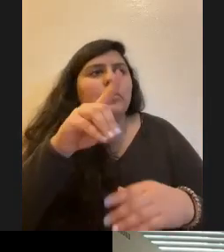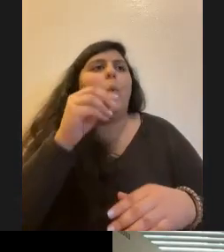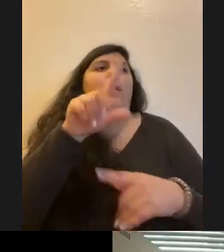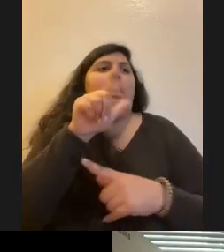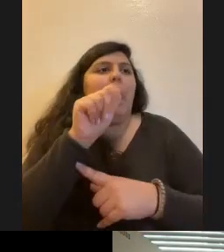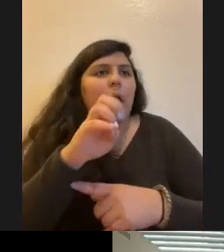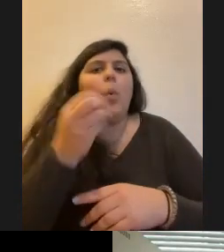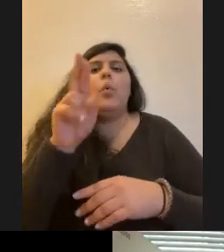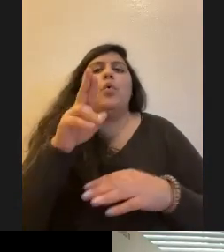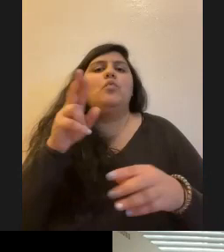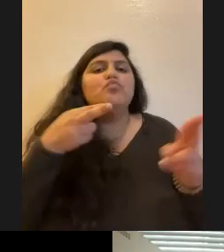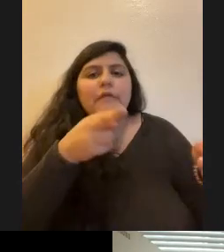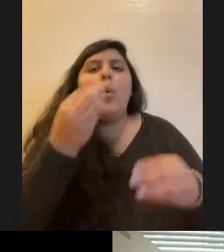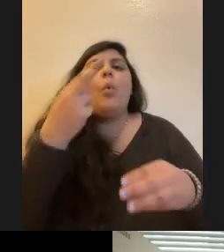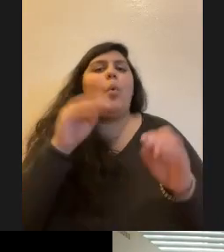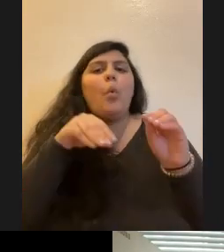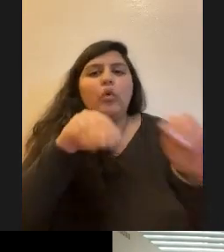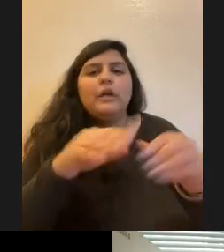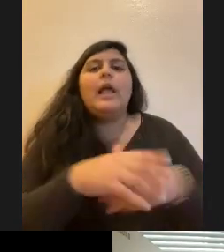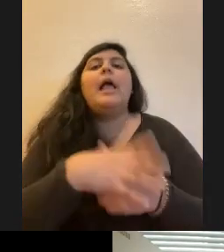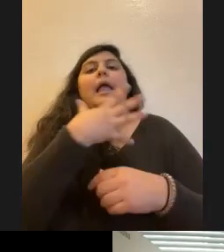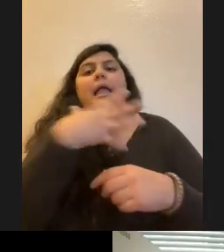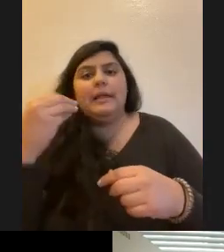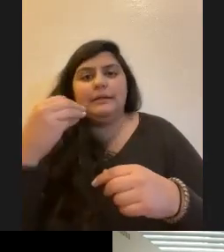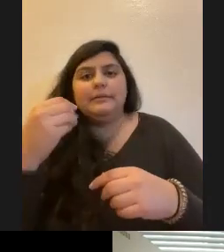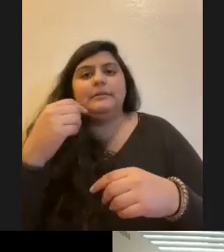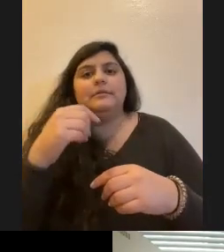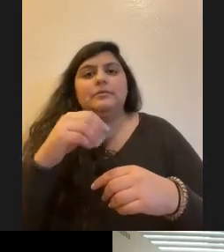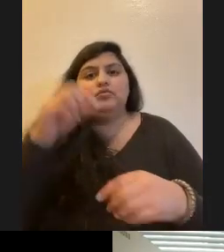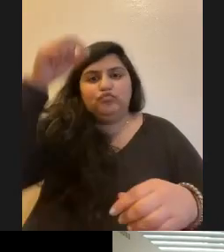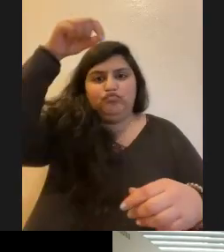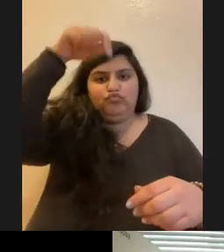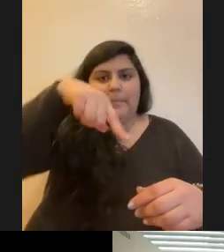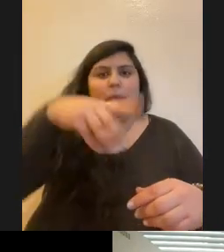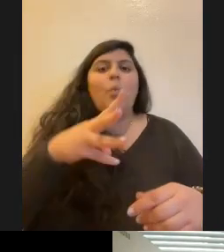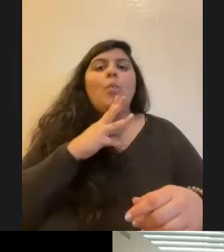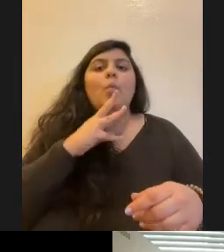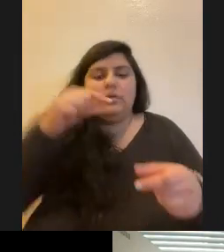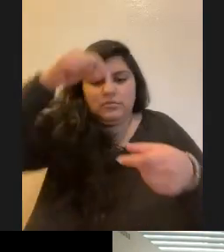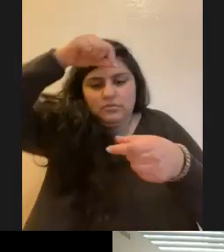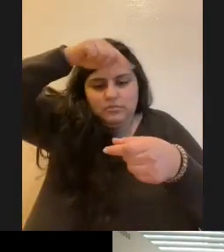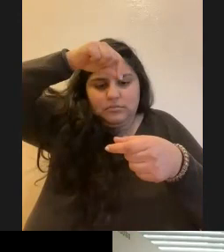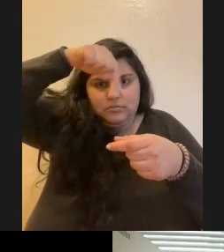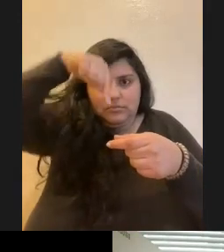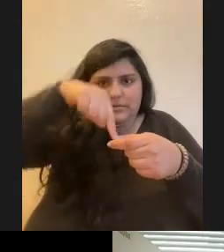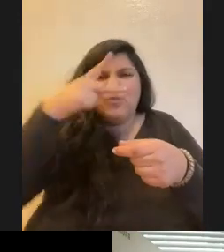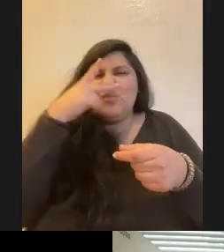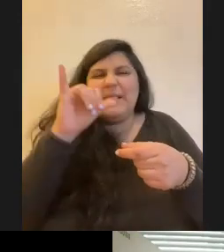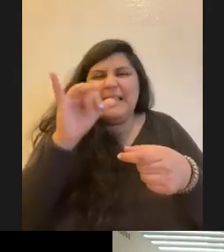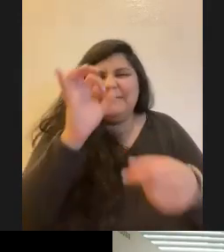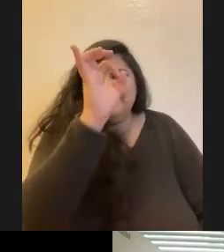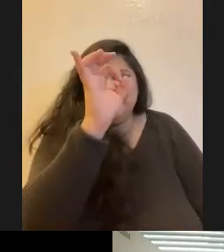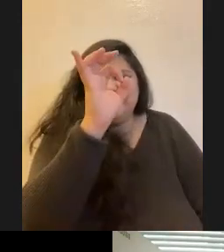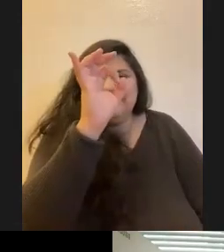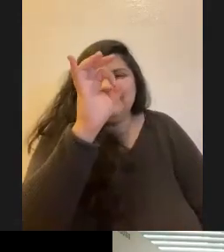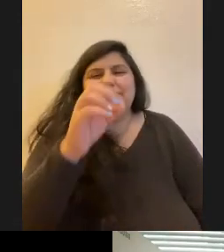a river or the ocean, wherever you are. And then drop some water just like on this, like looks like a little, that big